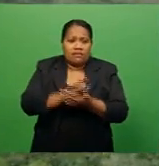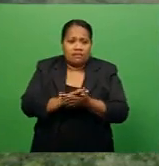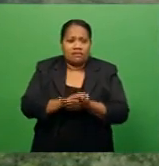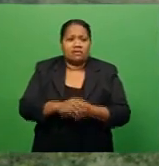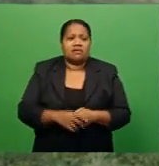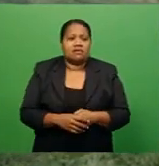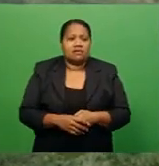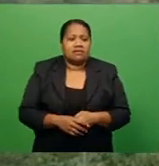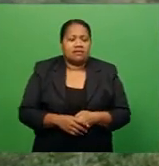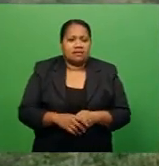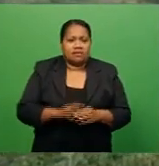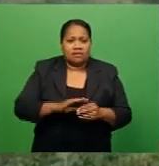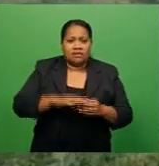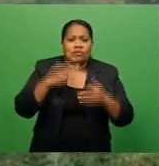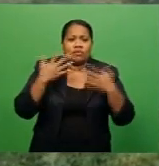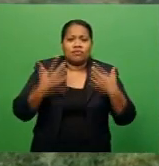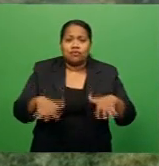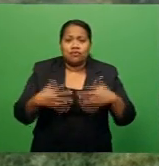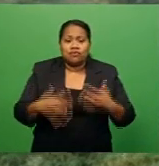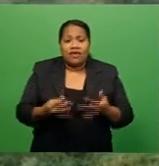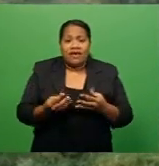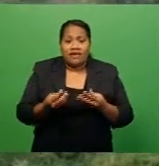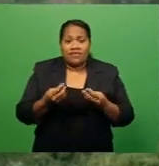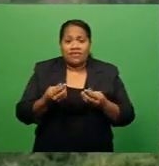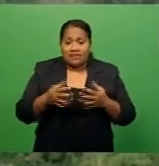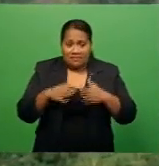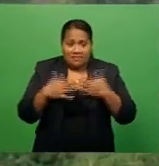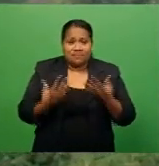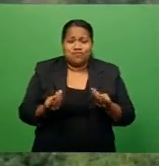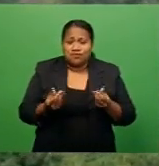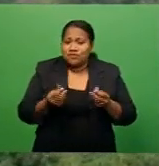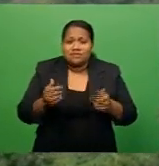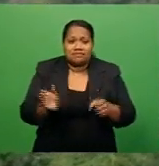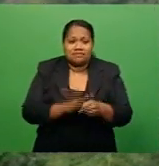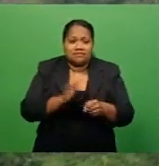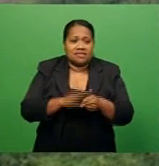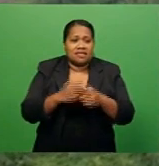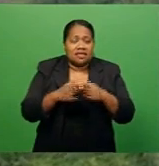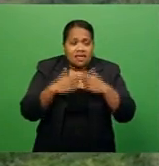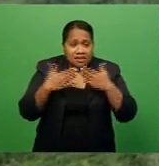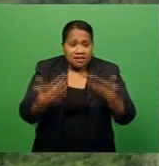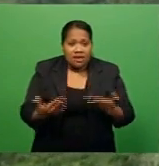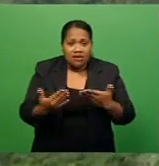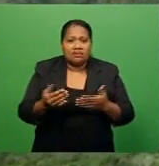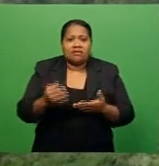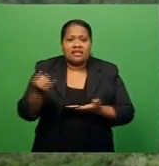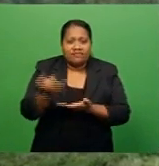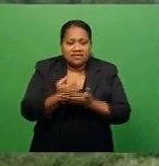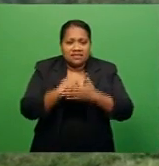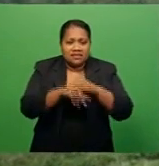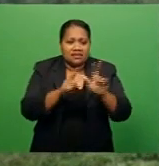dream of the earnings he is making. He's also invested in Yasi, or sandalwood.